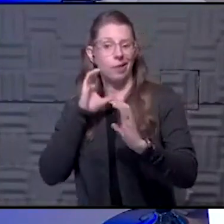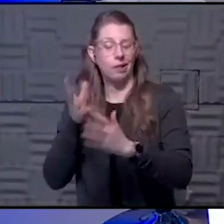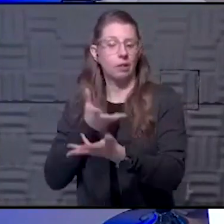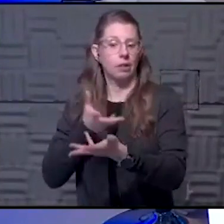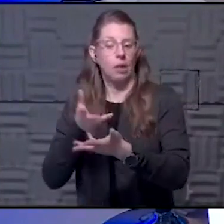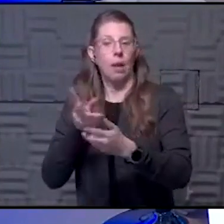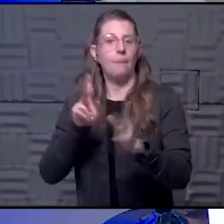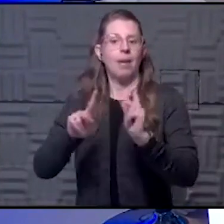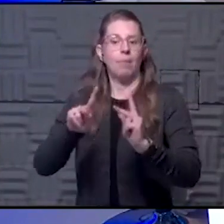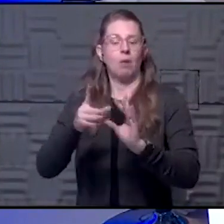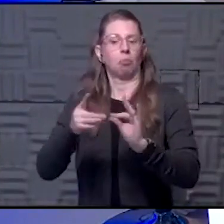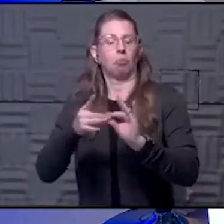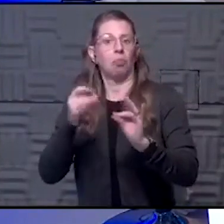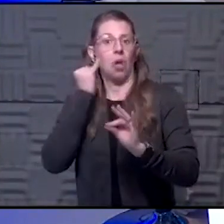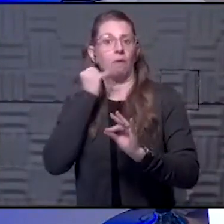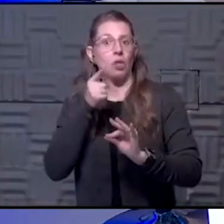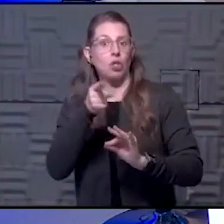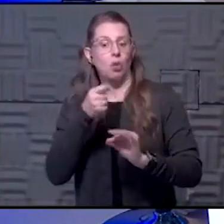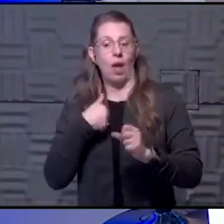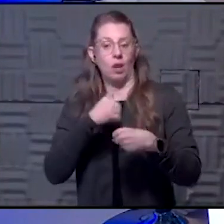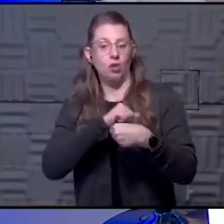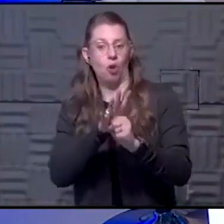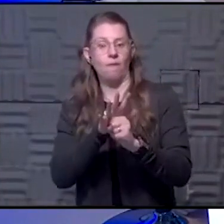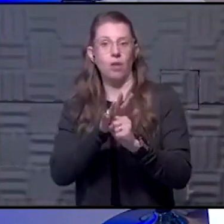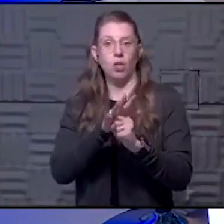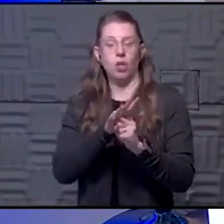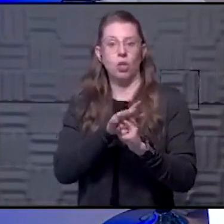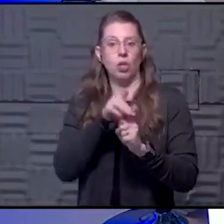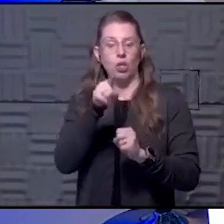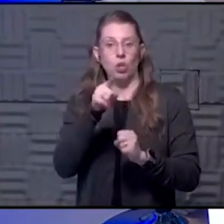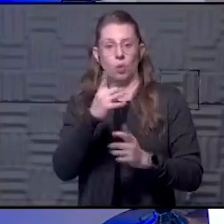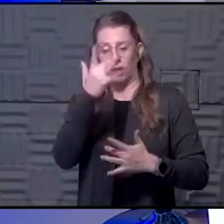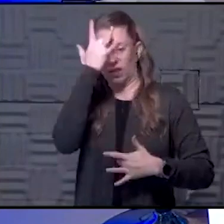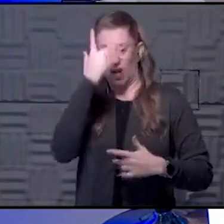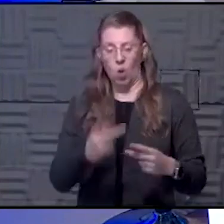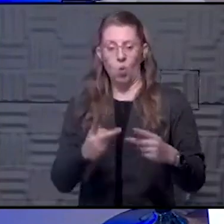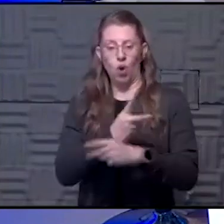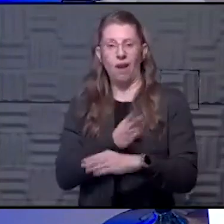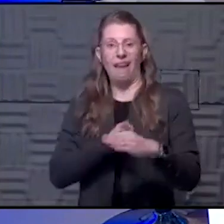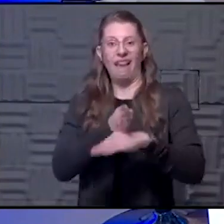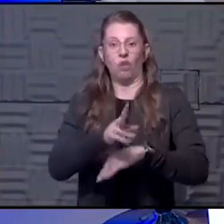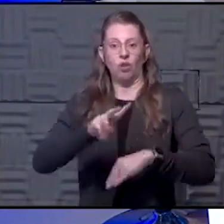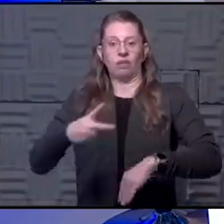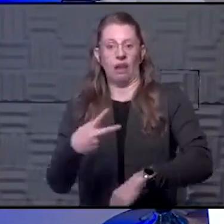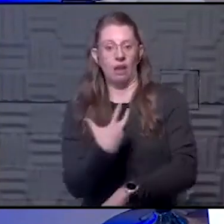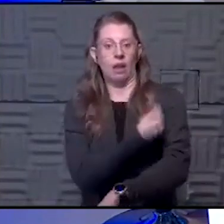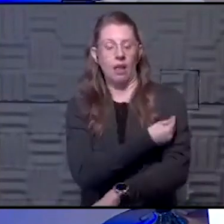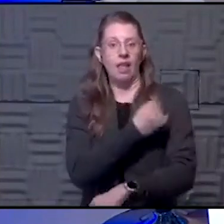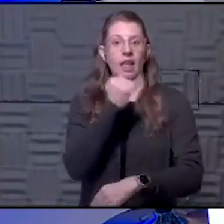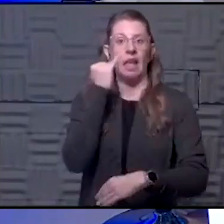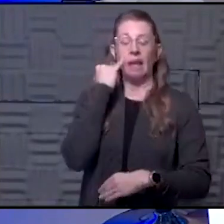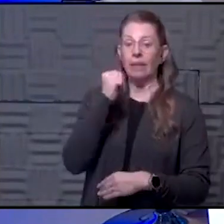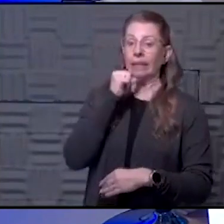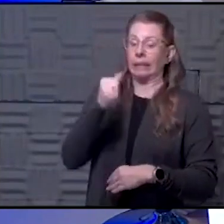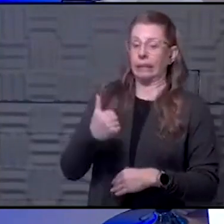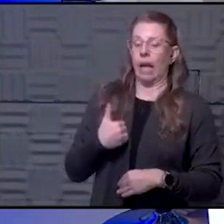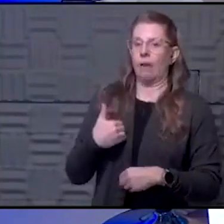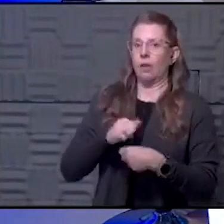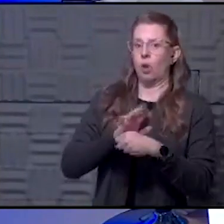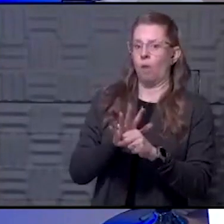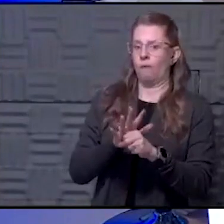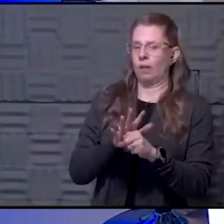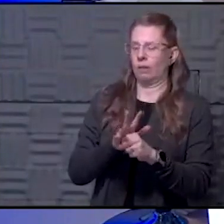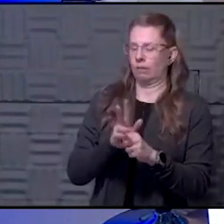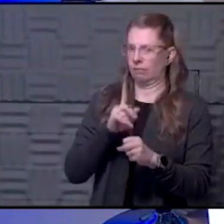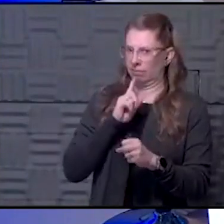people are saying that if you had COVID, you are much sicker after your second shot than if you didn't have COVID. Is there any truth